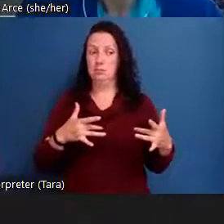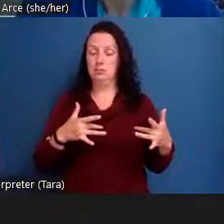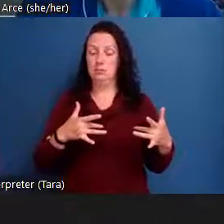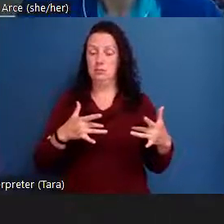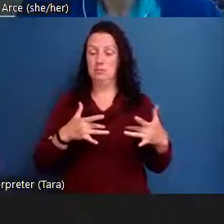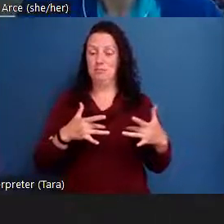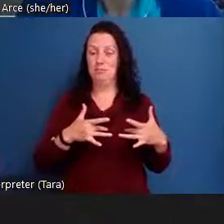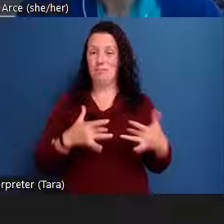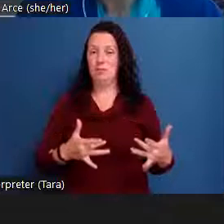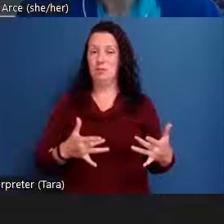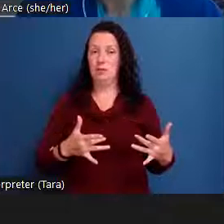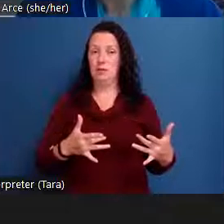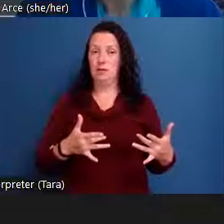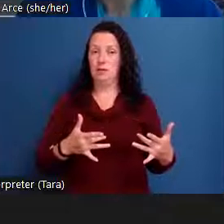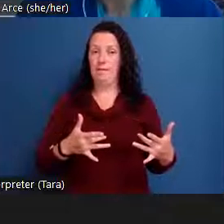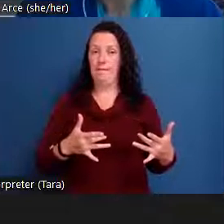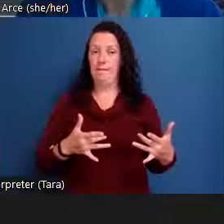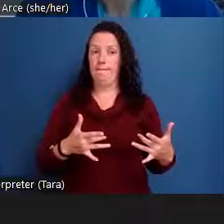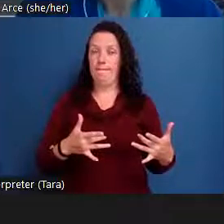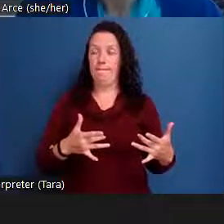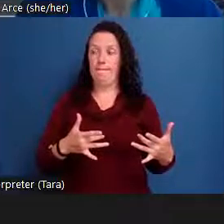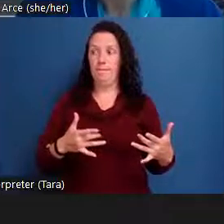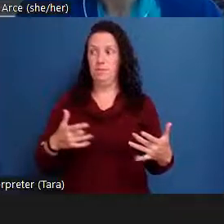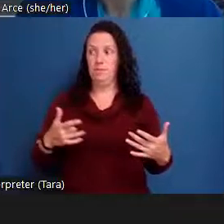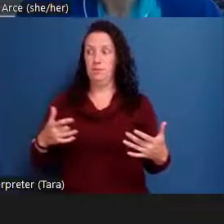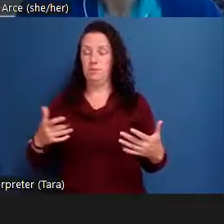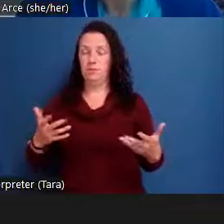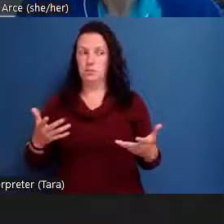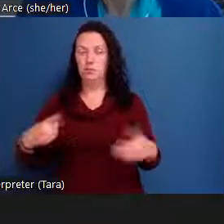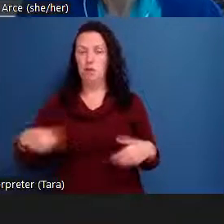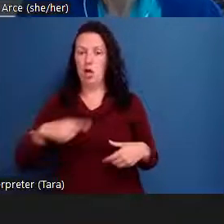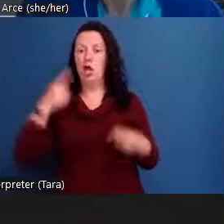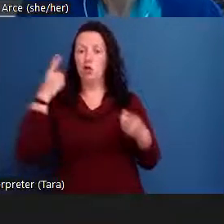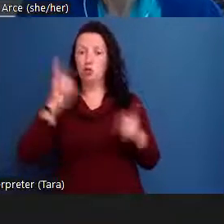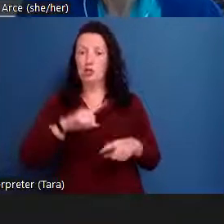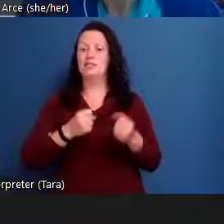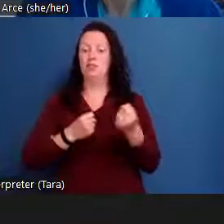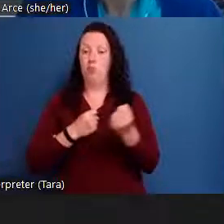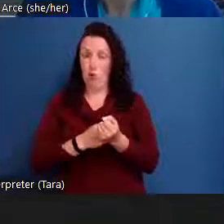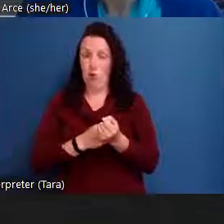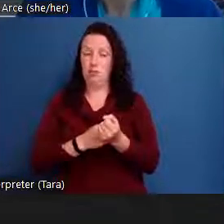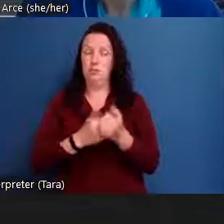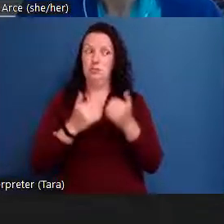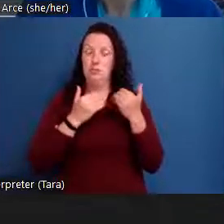it's not like we wouldn't agree with. It's communication that has to had to have gone through us one way or another.